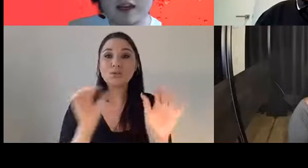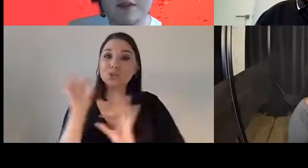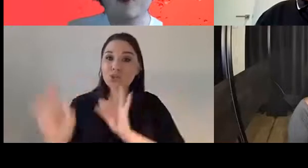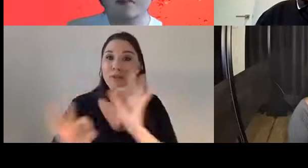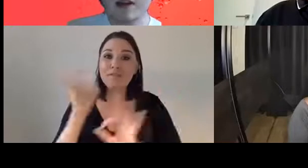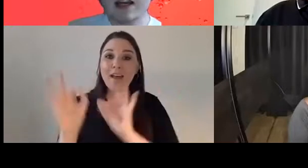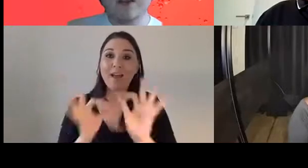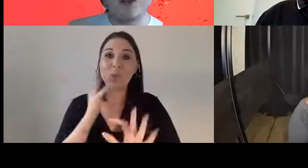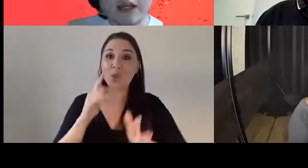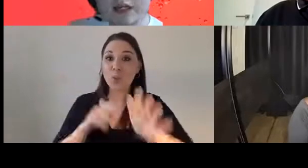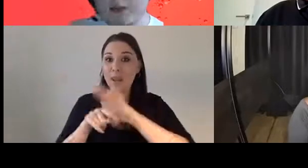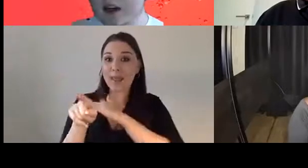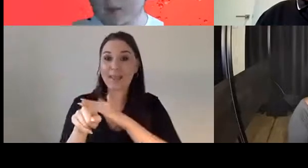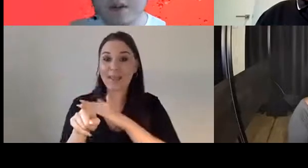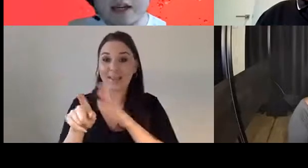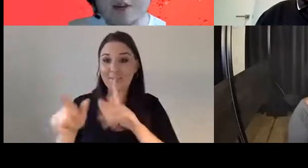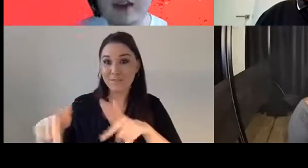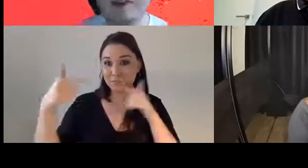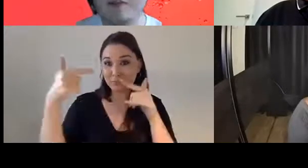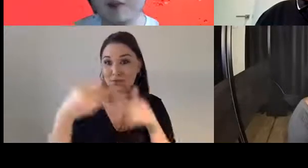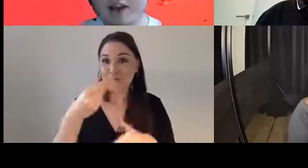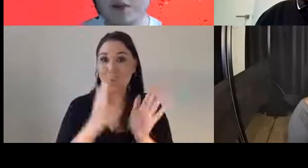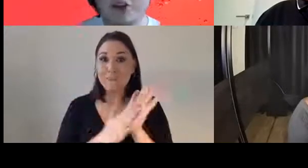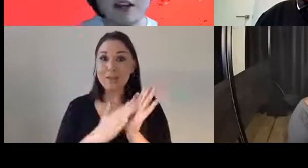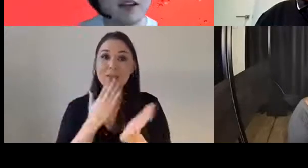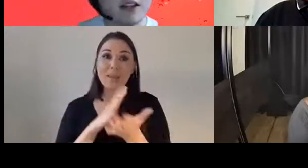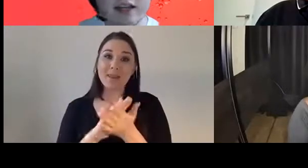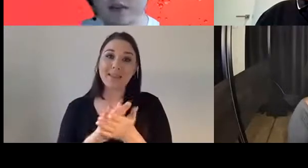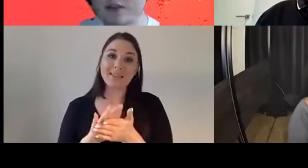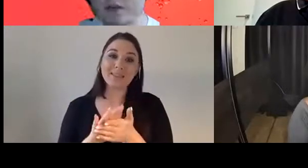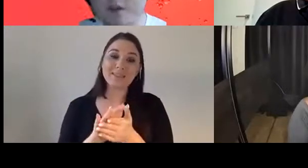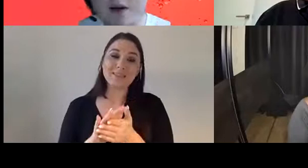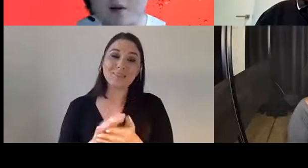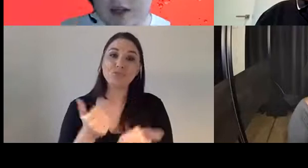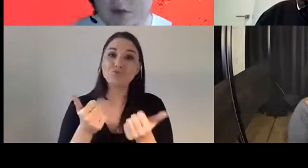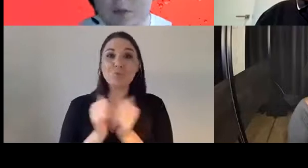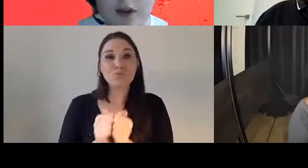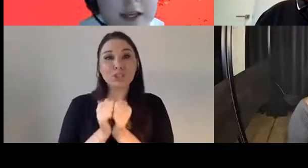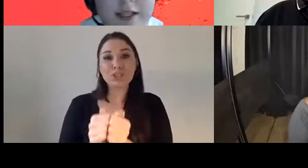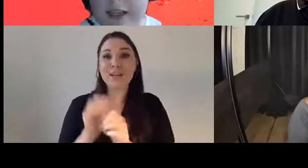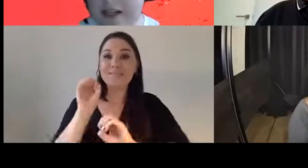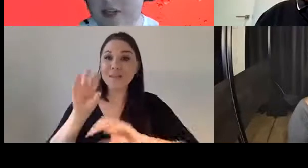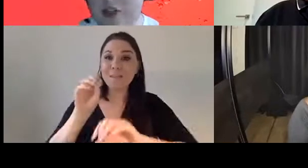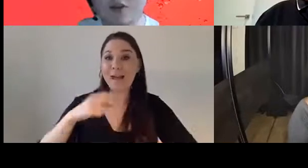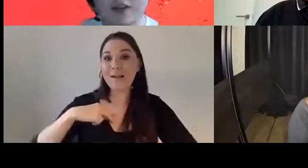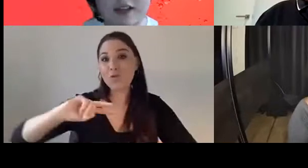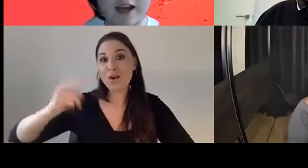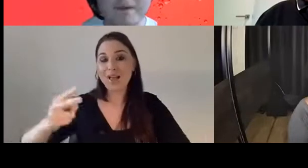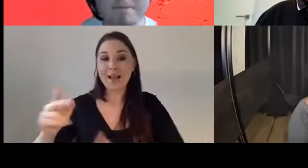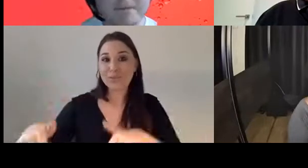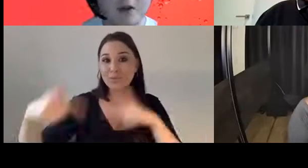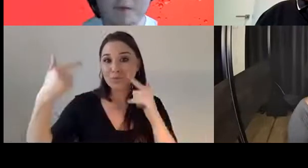as you leave the room. If you please spend a couple of minutes on that, that'd be greatly appreciated, and give us some feedback for our next one. But yeah, stay